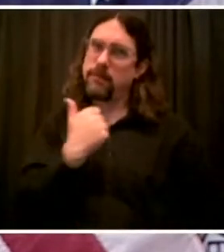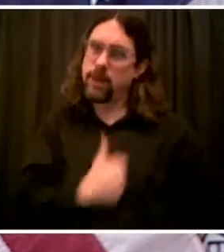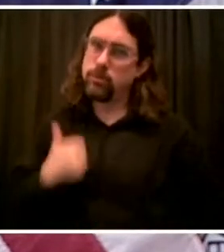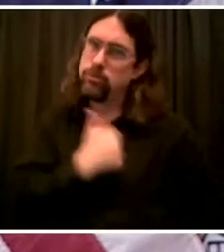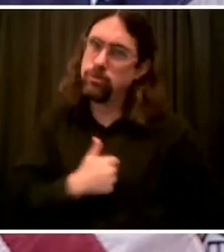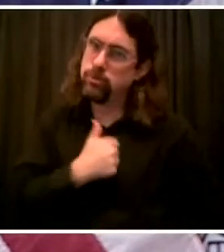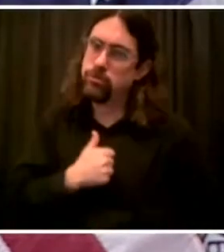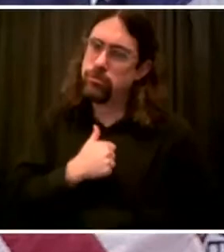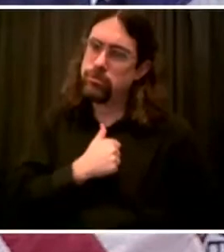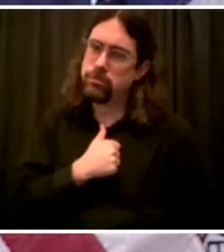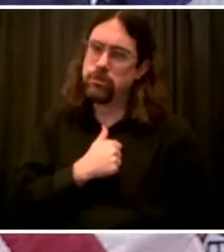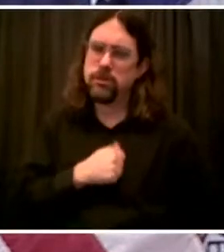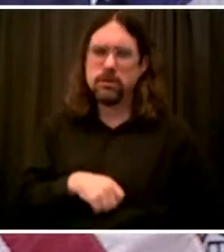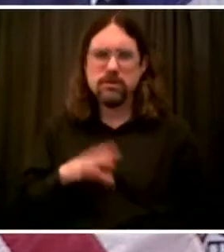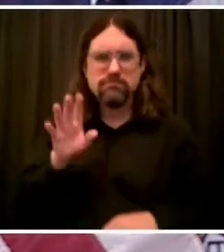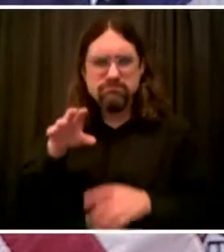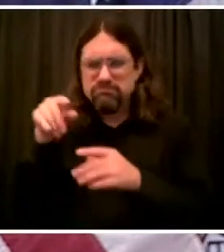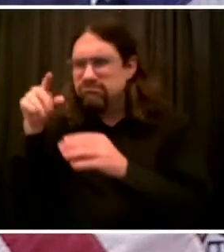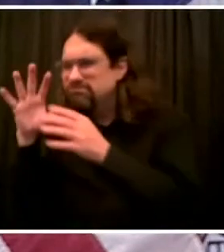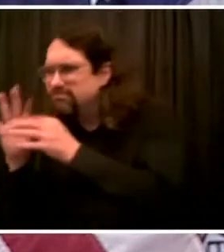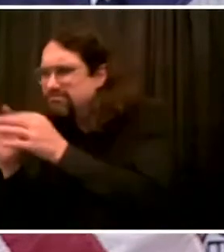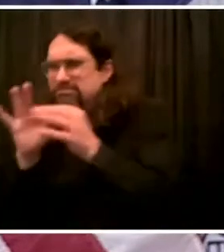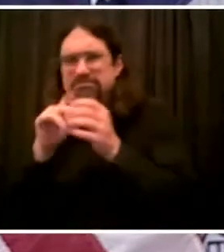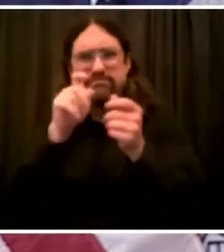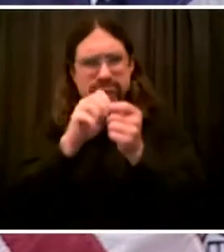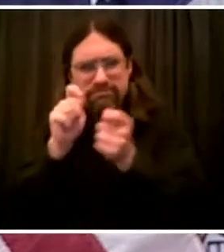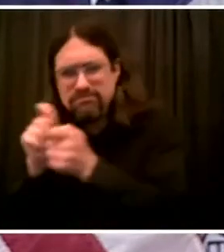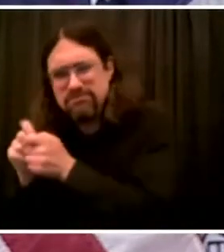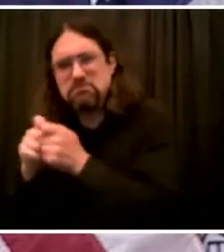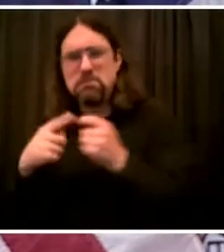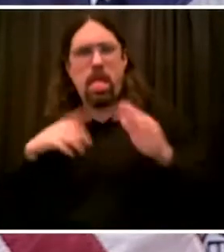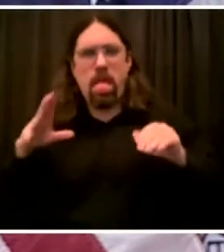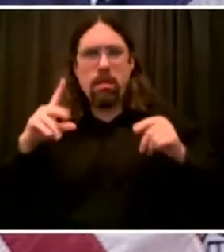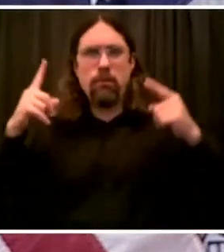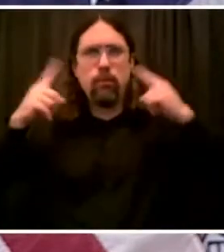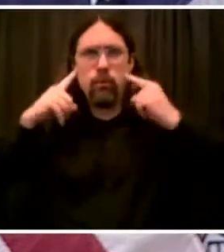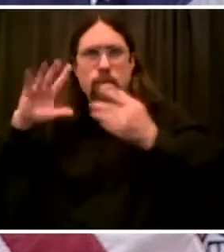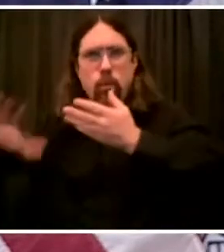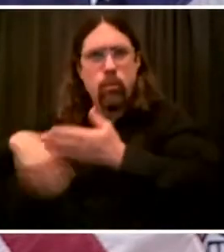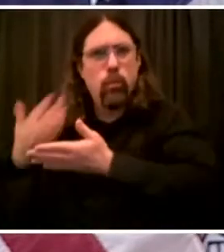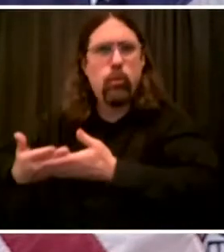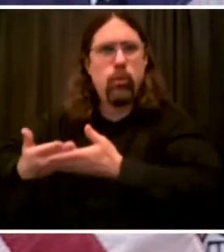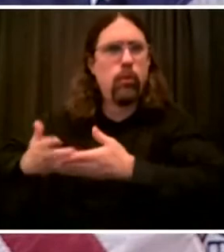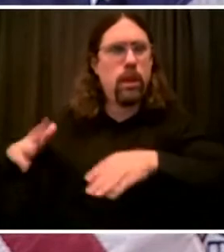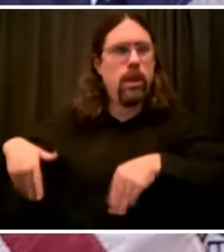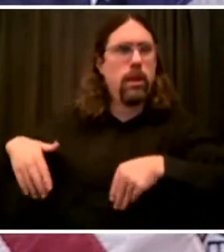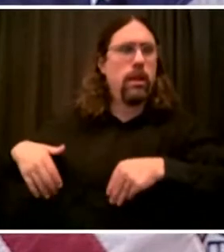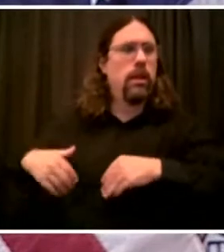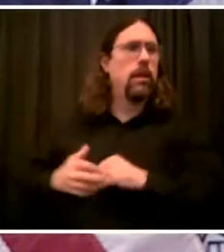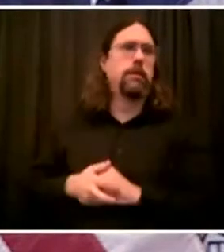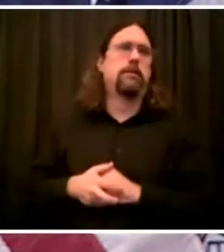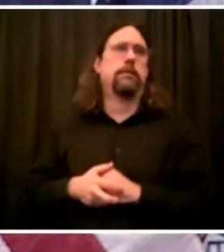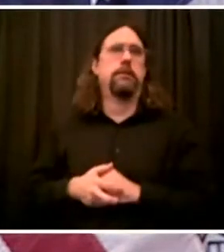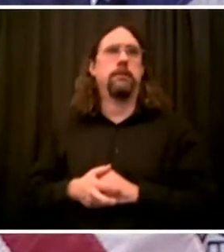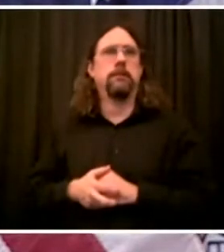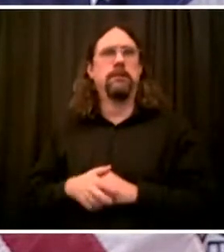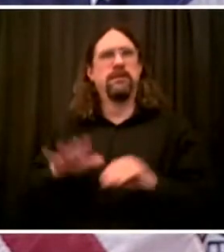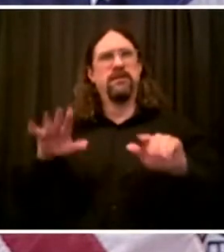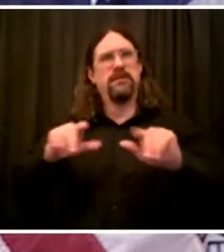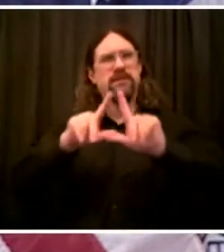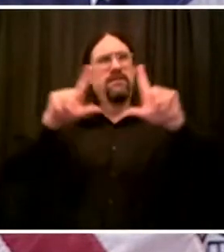And, you know, we have a job to do here. And it's not about, you know, I know many of the questions kind of come